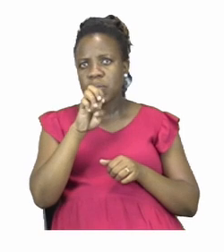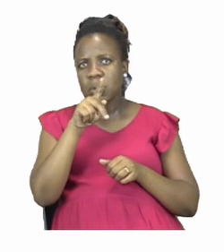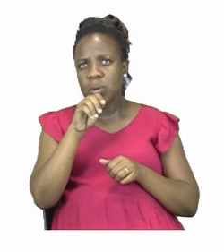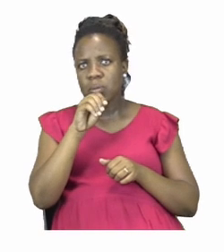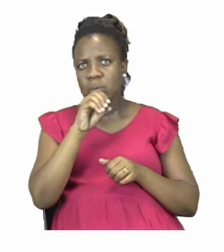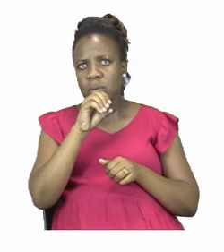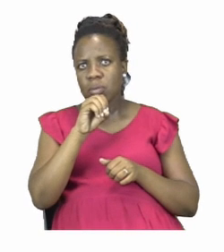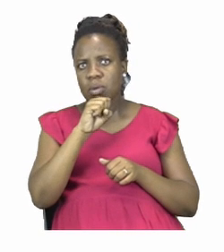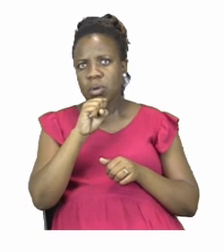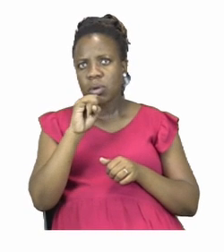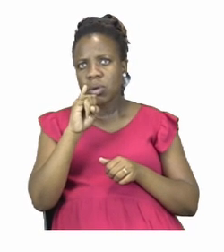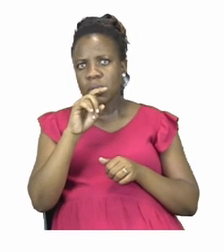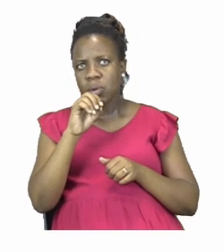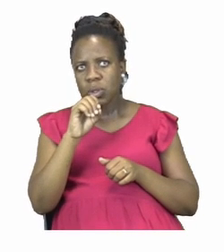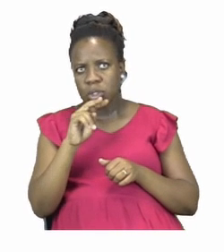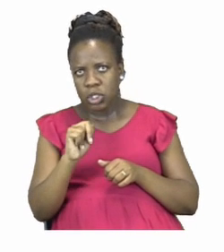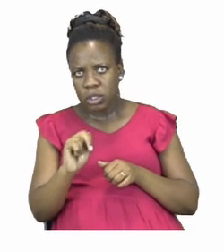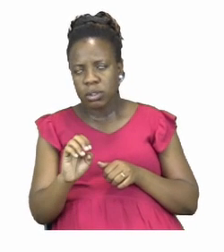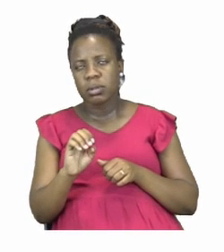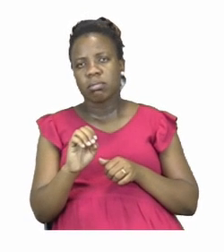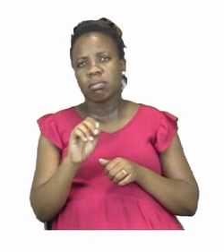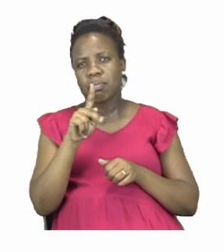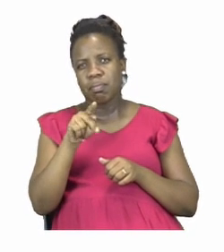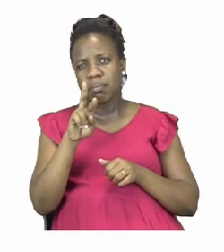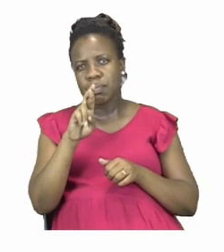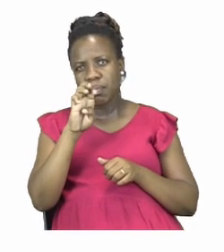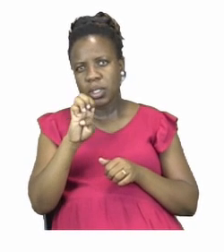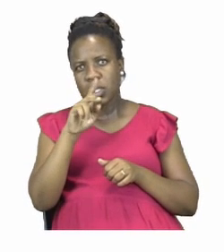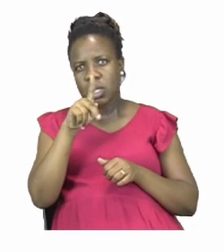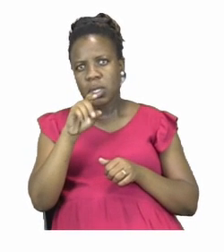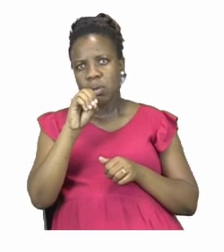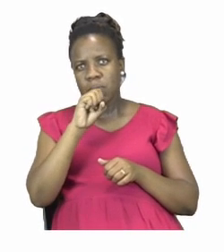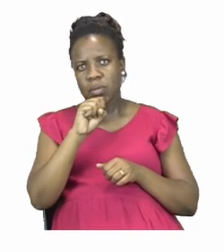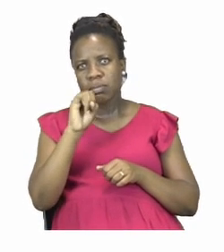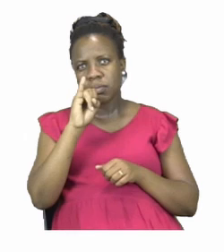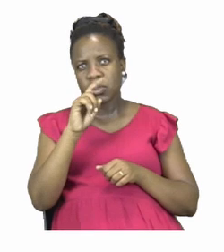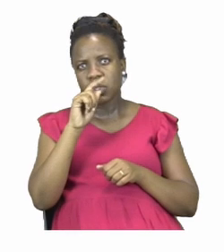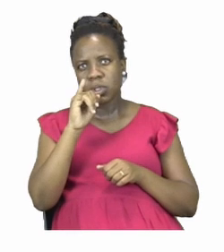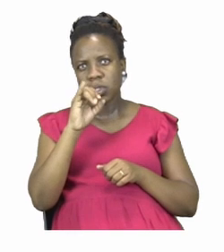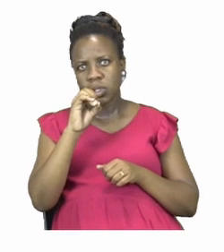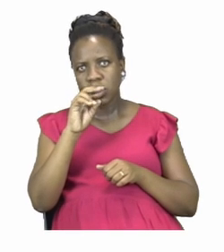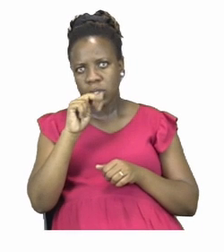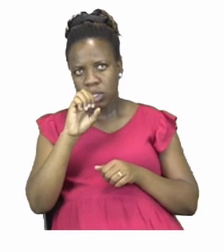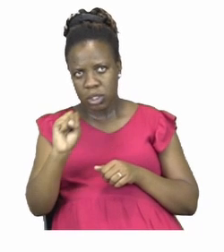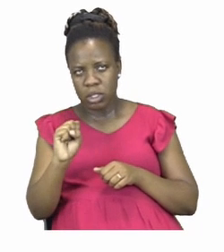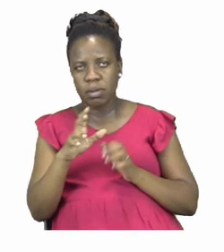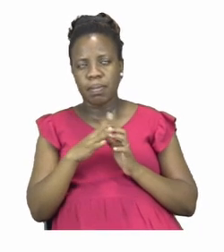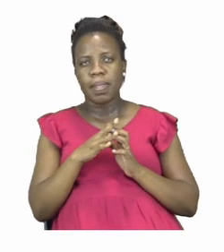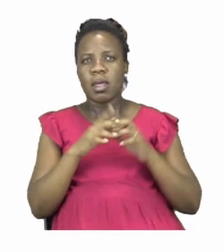names of people, places, or things. So you have to go ahead and try and find a name of